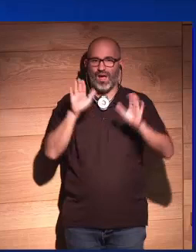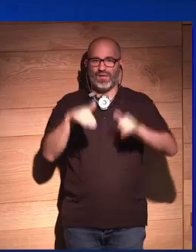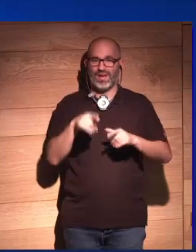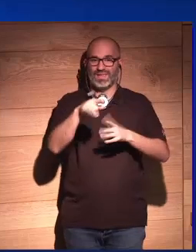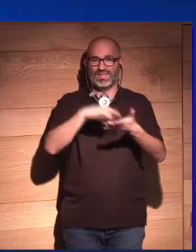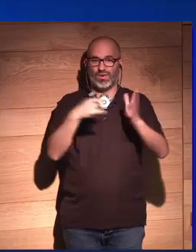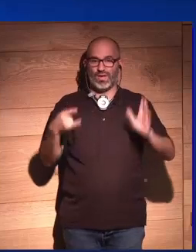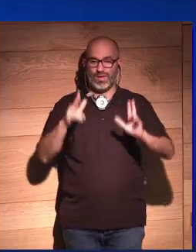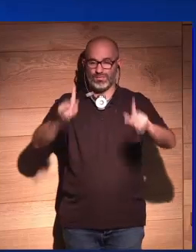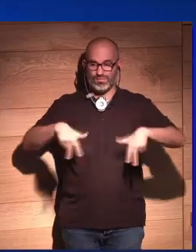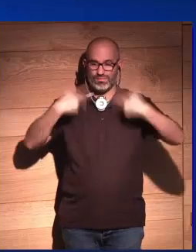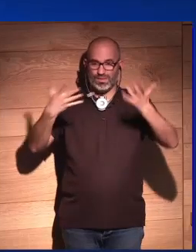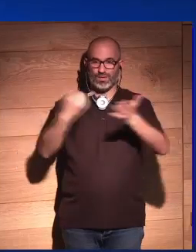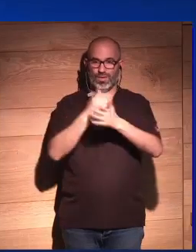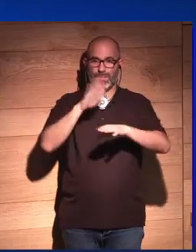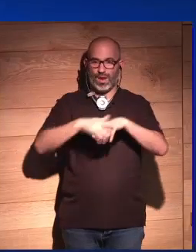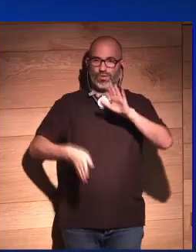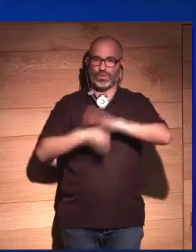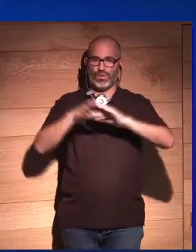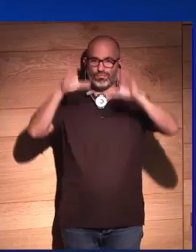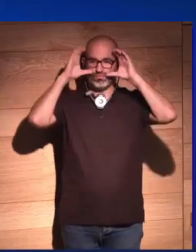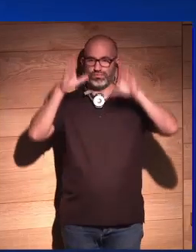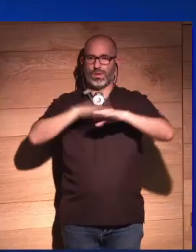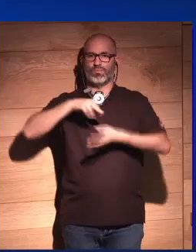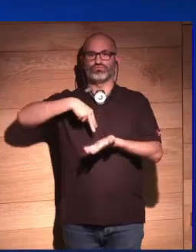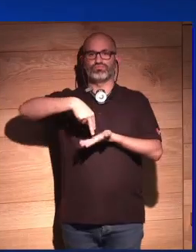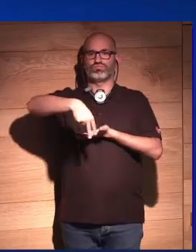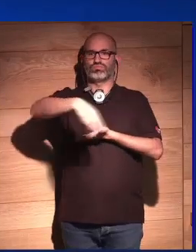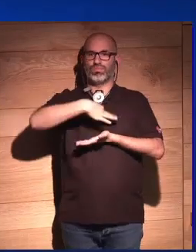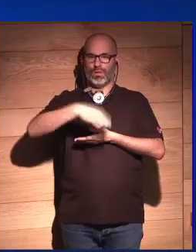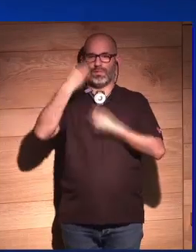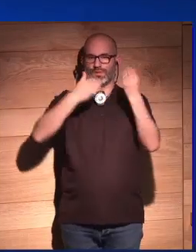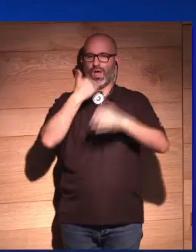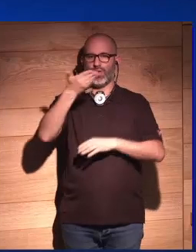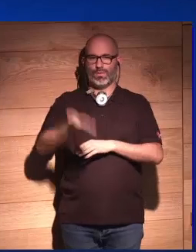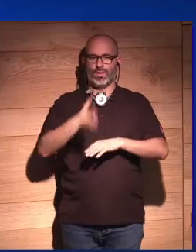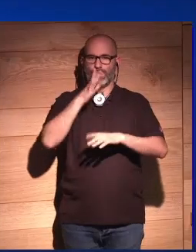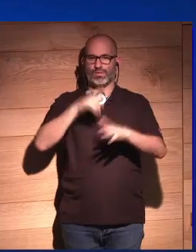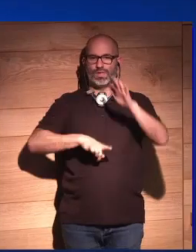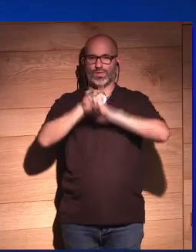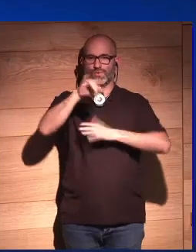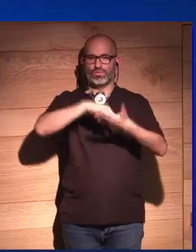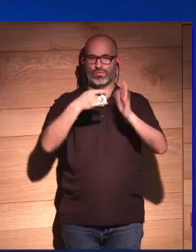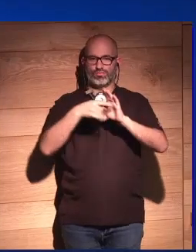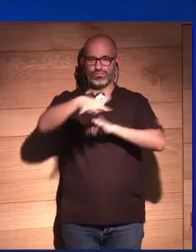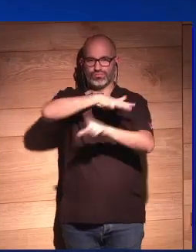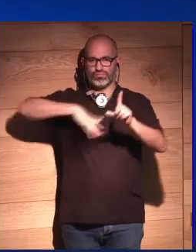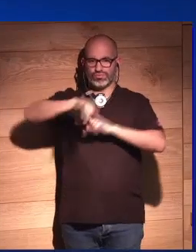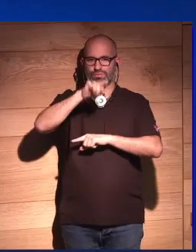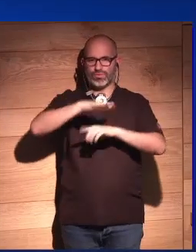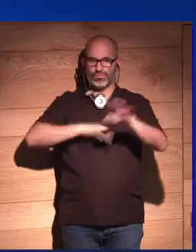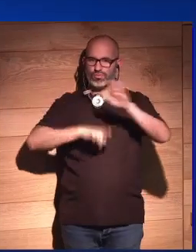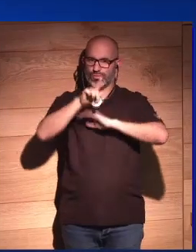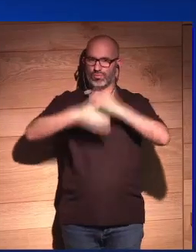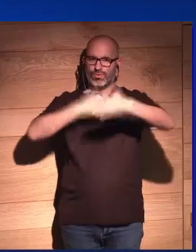context as well, like the importance of this technology is in the context of that design having had taken over in the world.